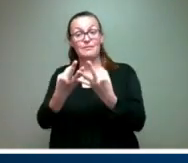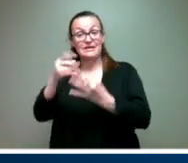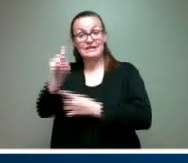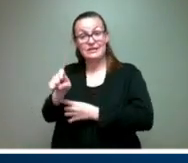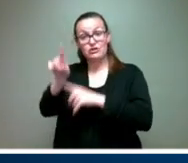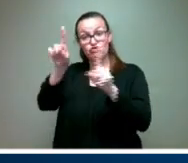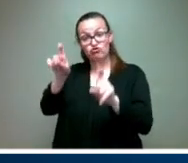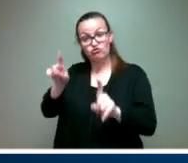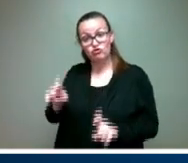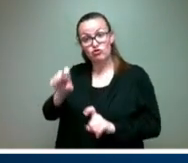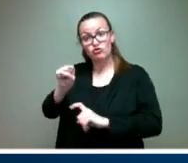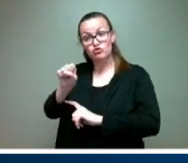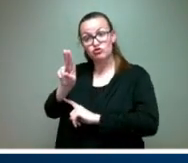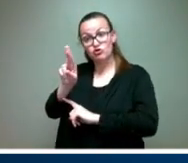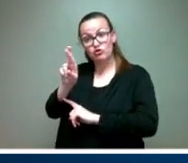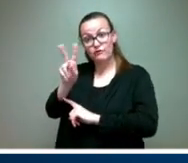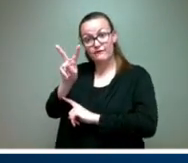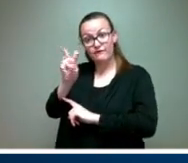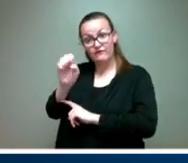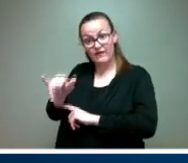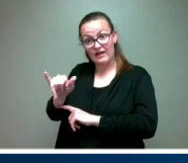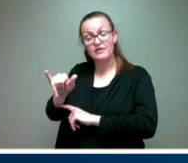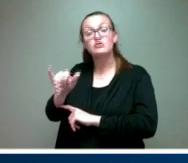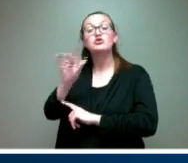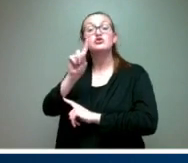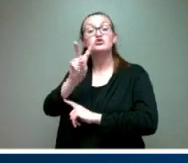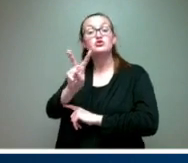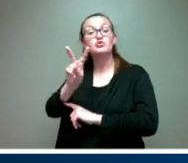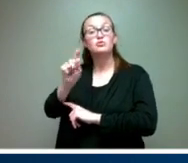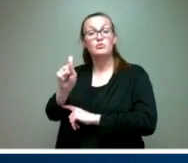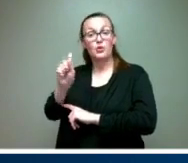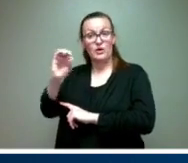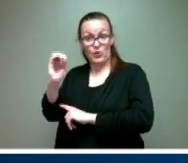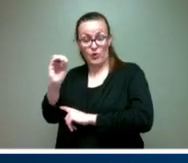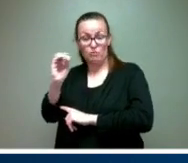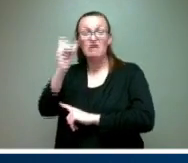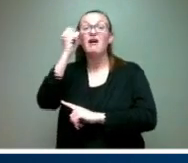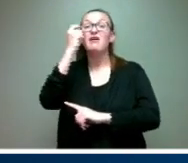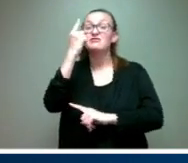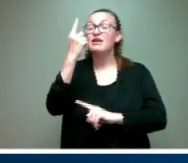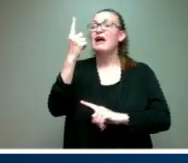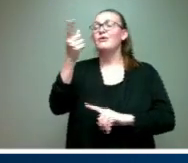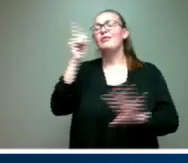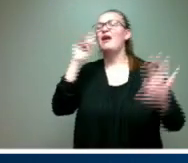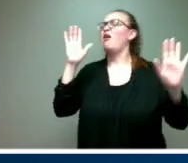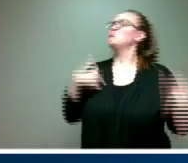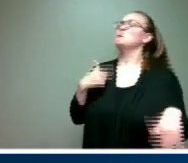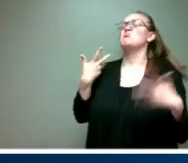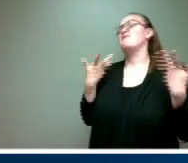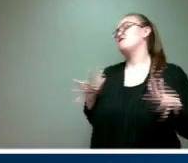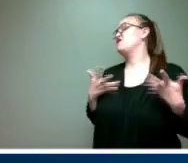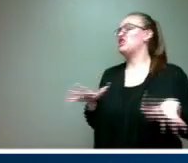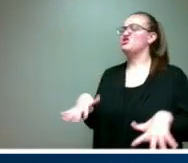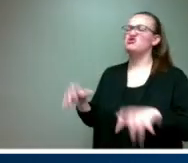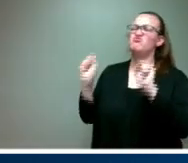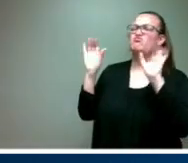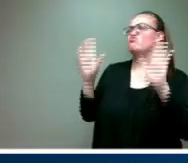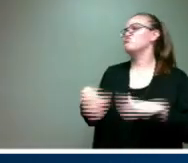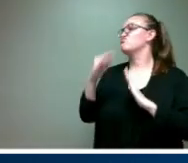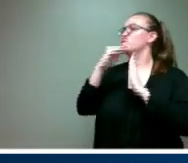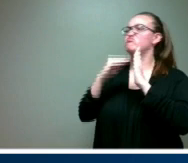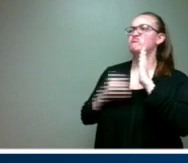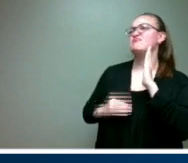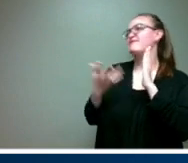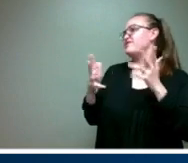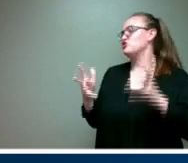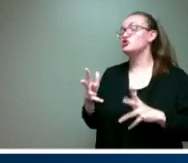2.0. And I have to illustrate that only because I don't want anyone thinking that this is the same survey you filled out before. On